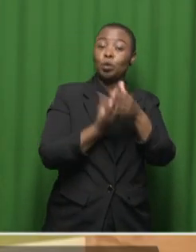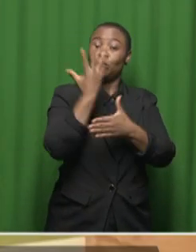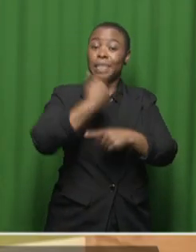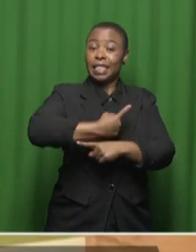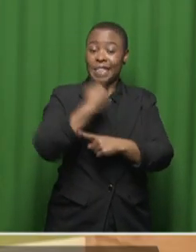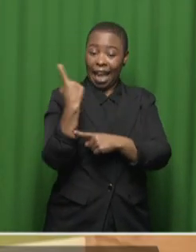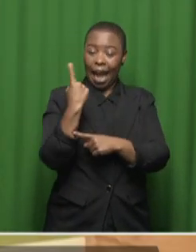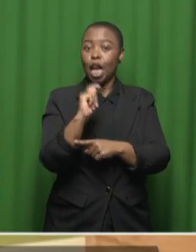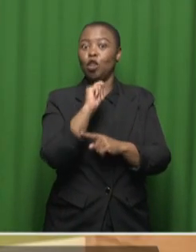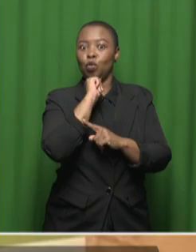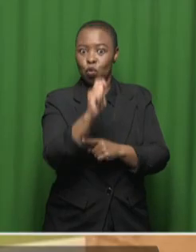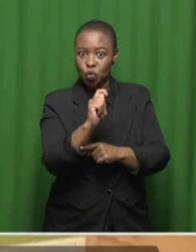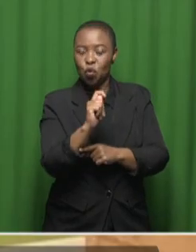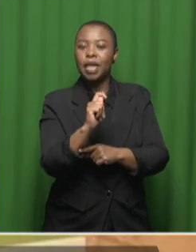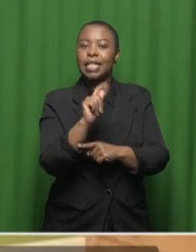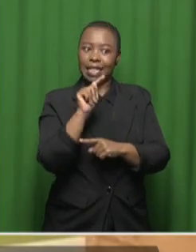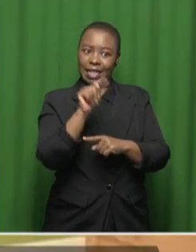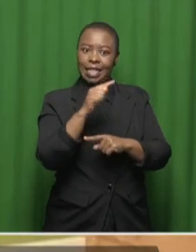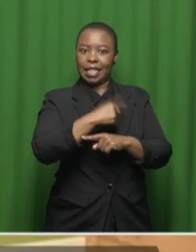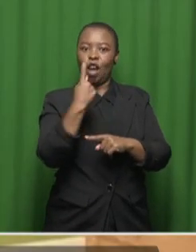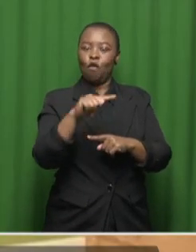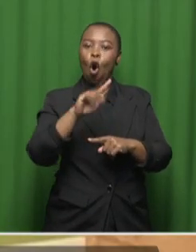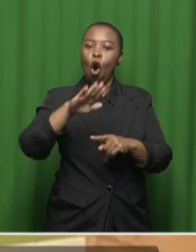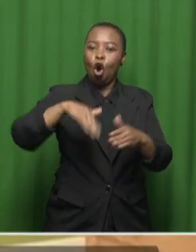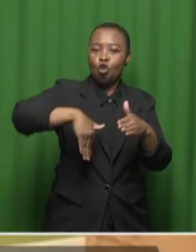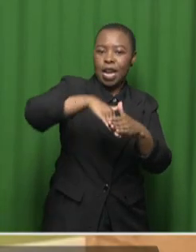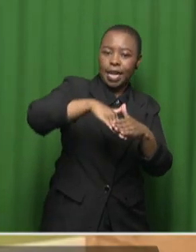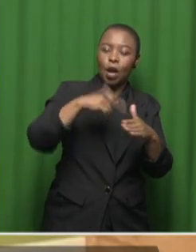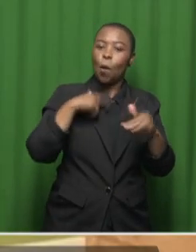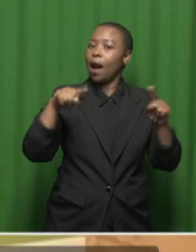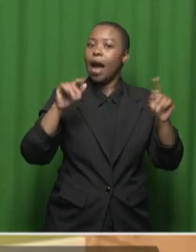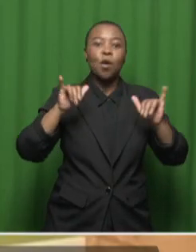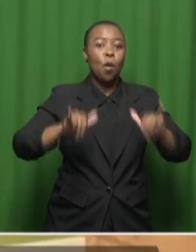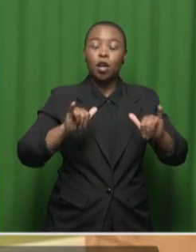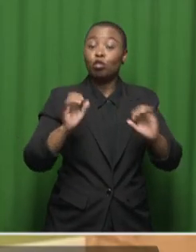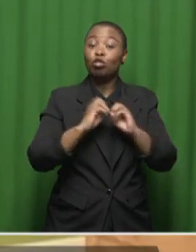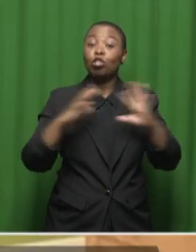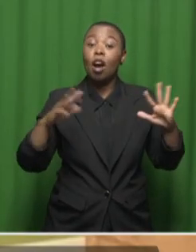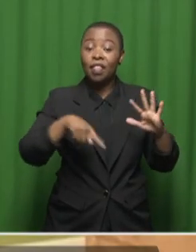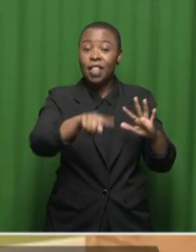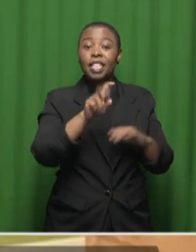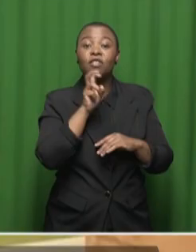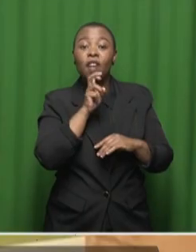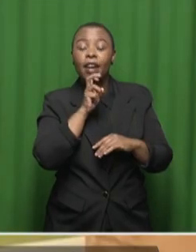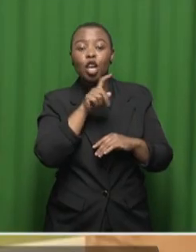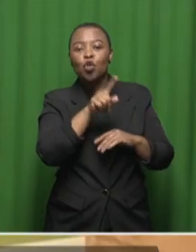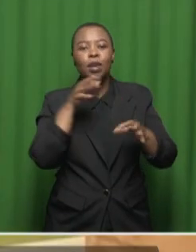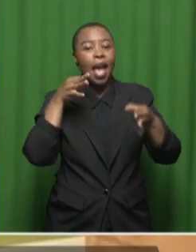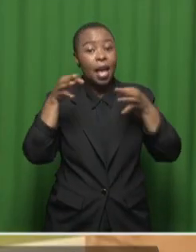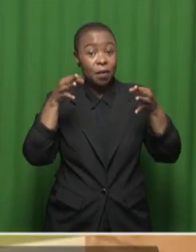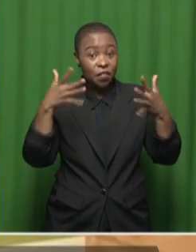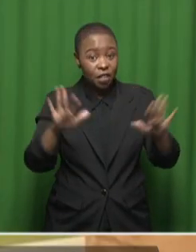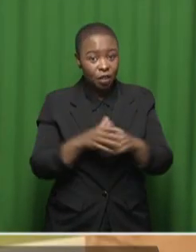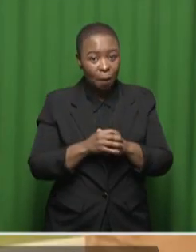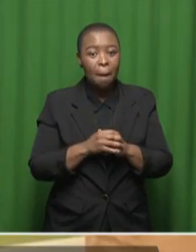does say it is the summer of cricket, and we're excited to kickstart the season this Friday, as you alluded to. We've